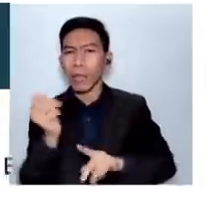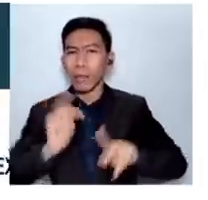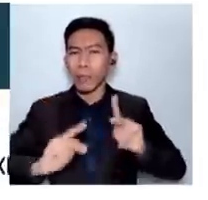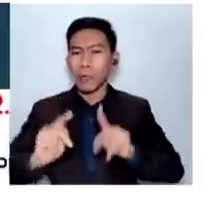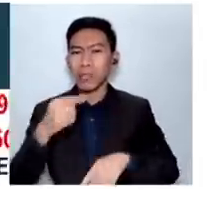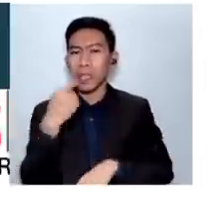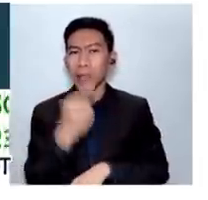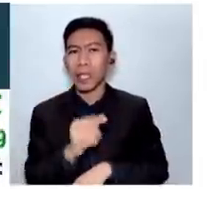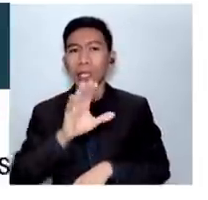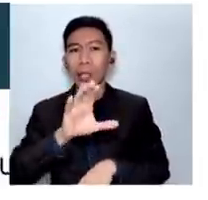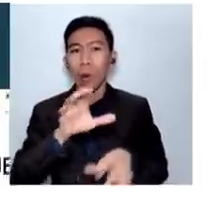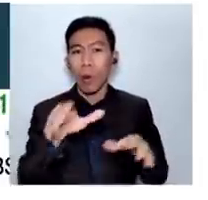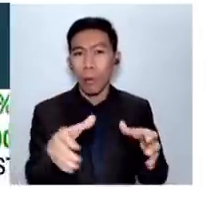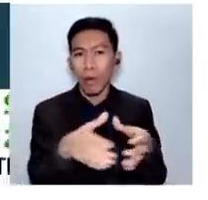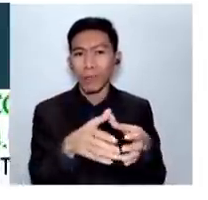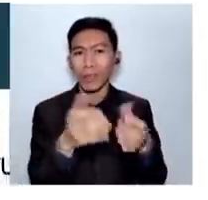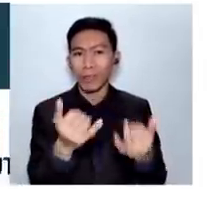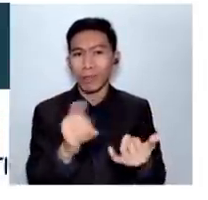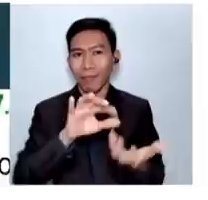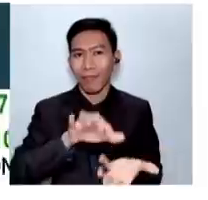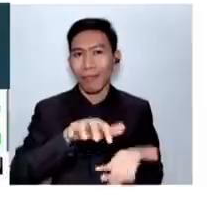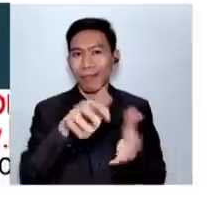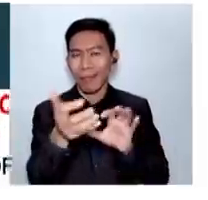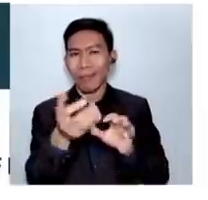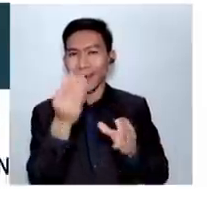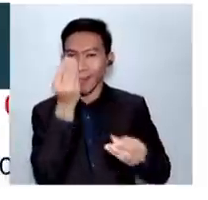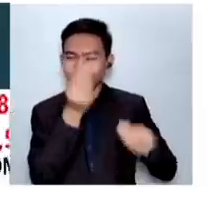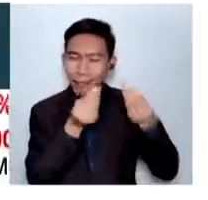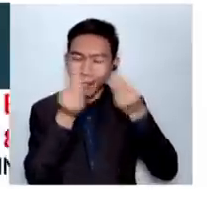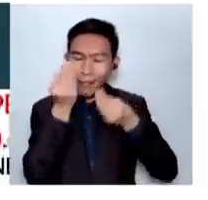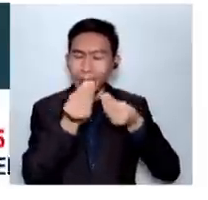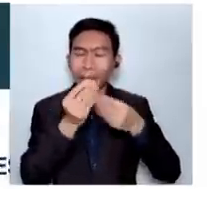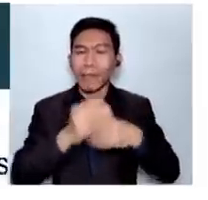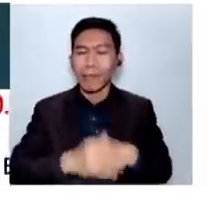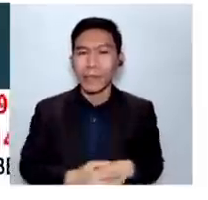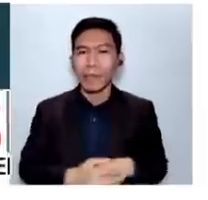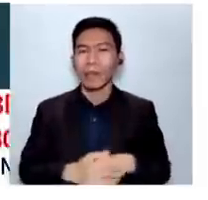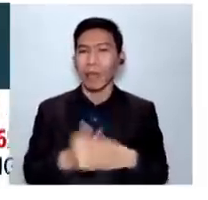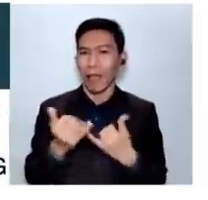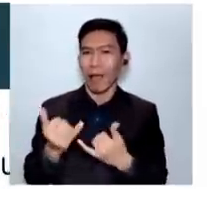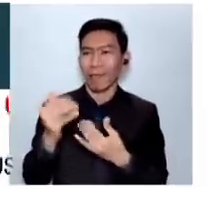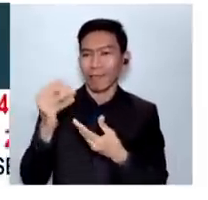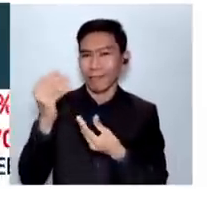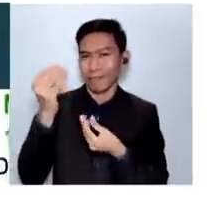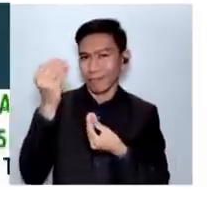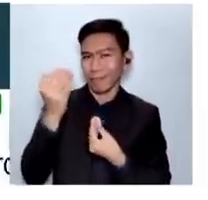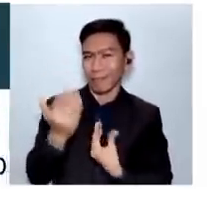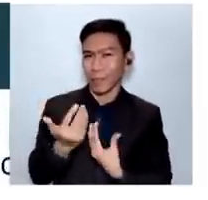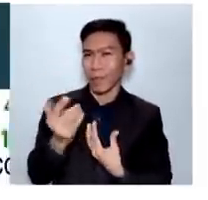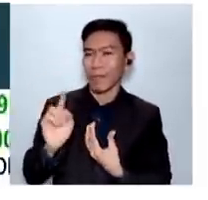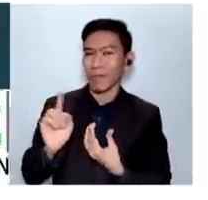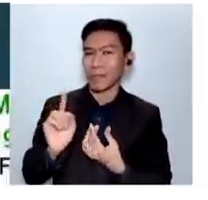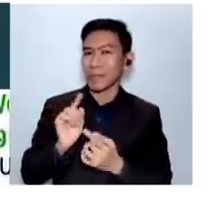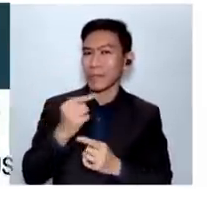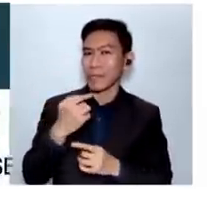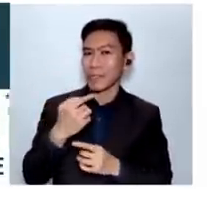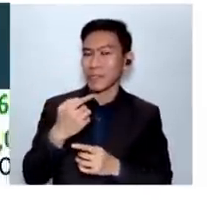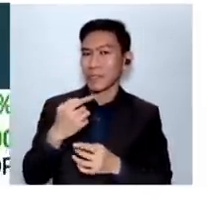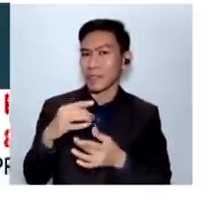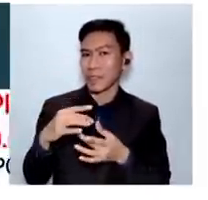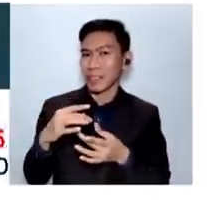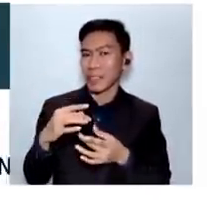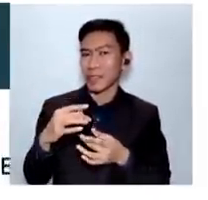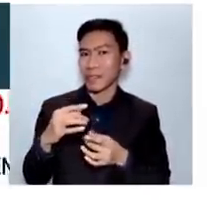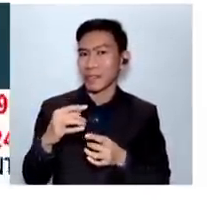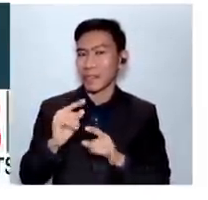party is in disarray. So what would you tell us now to push the idea that it is